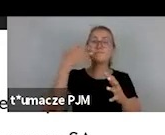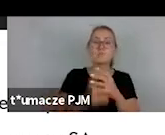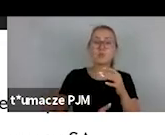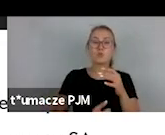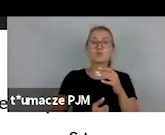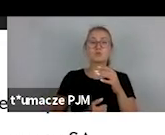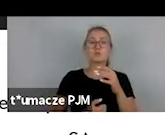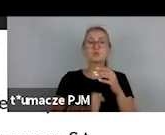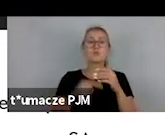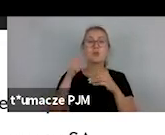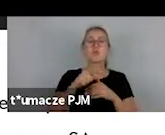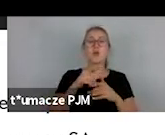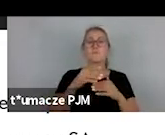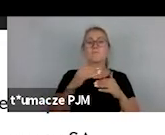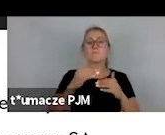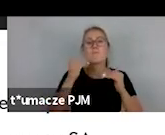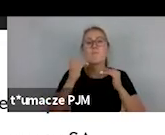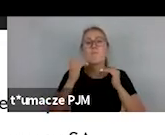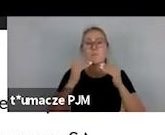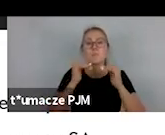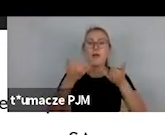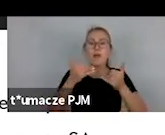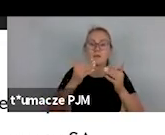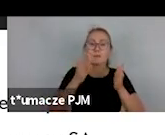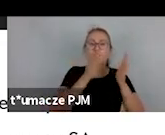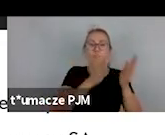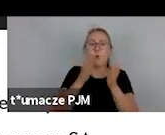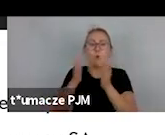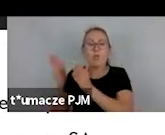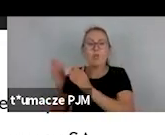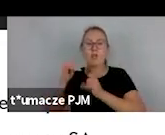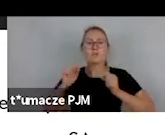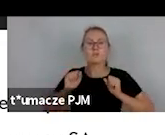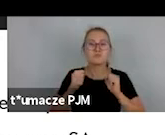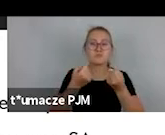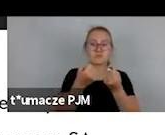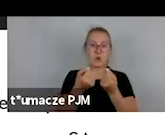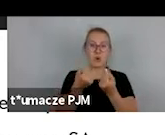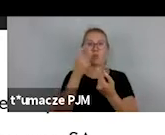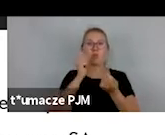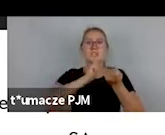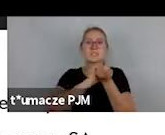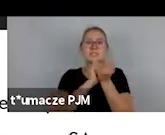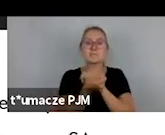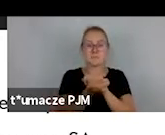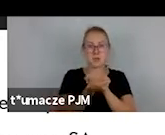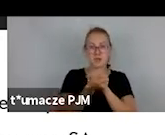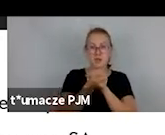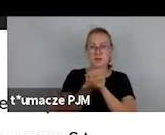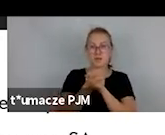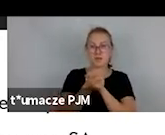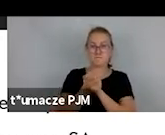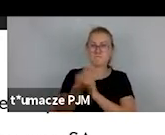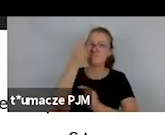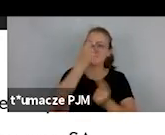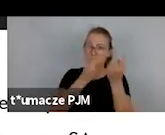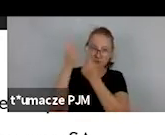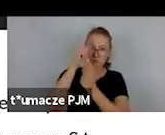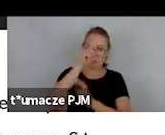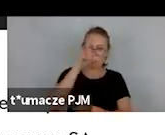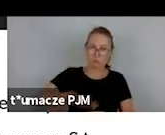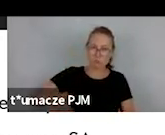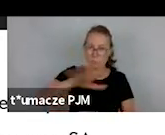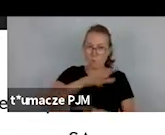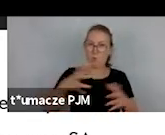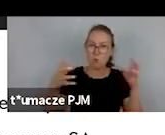education, and most importantly, if we want to prevent violence, I think what we're seeing from communities across the world is the most